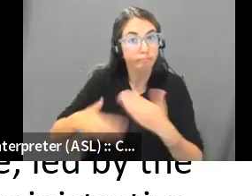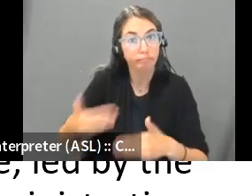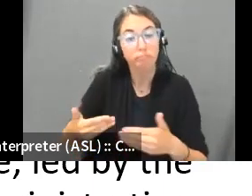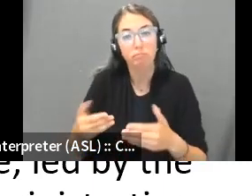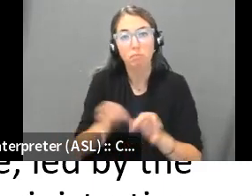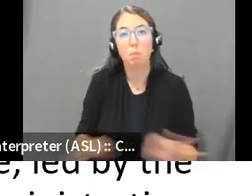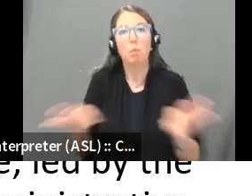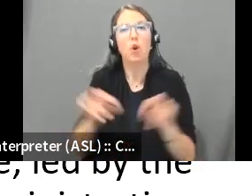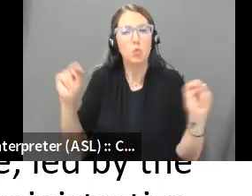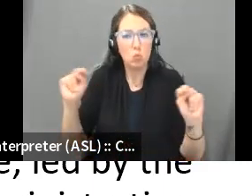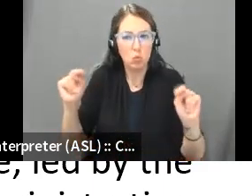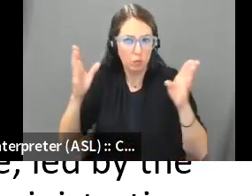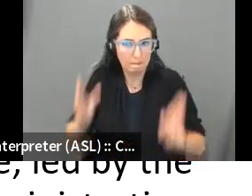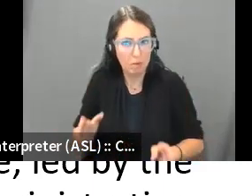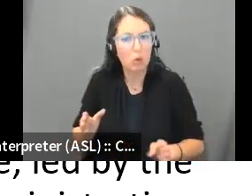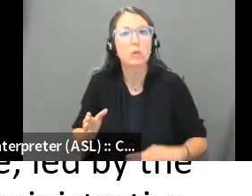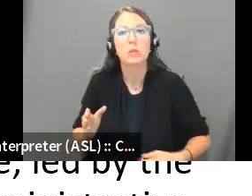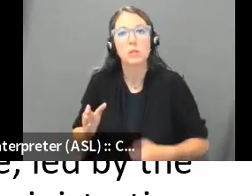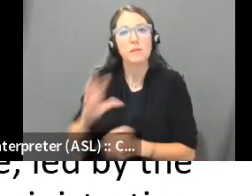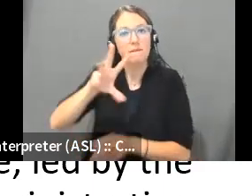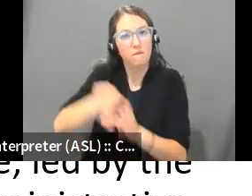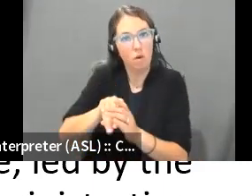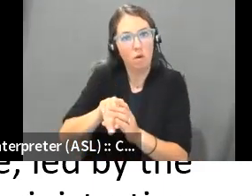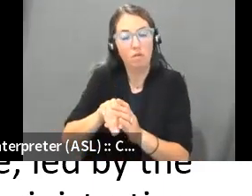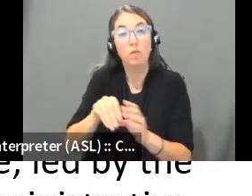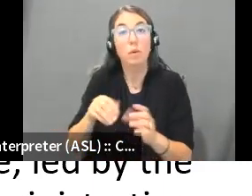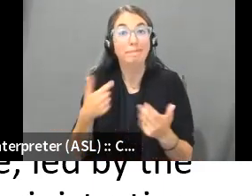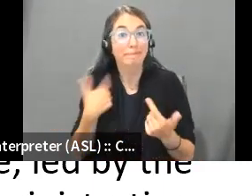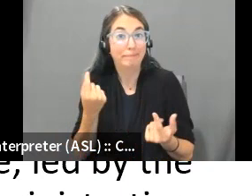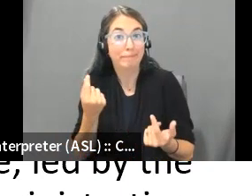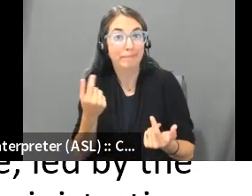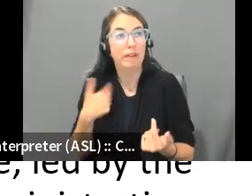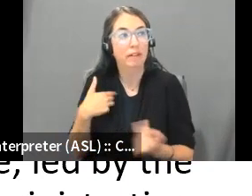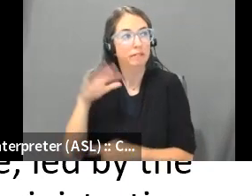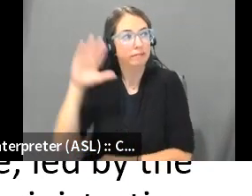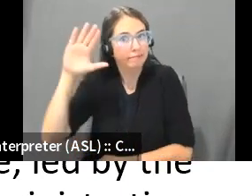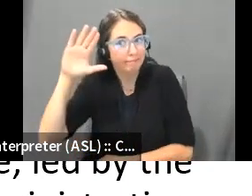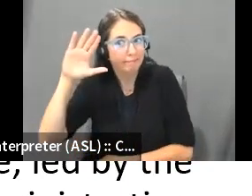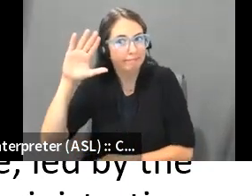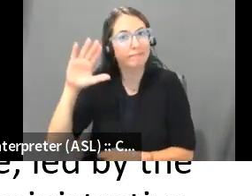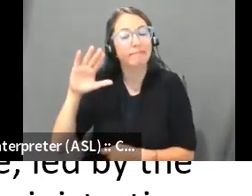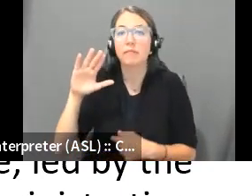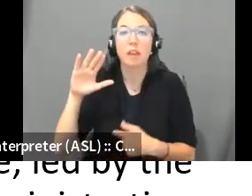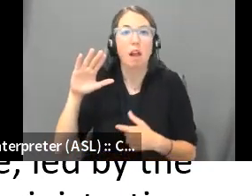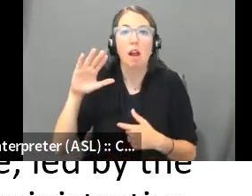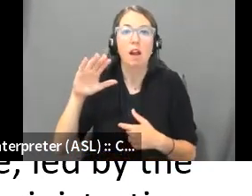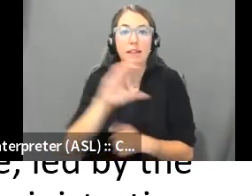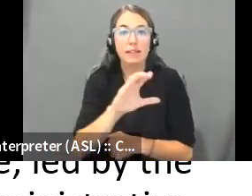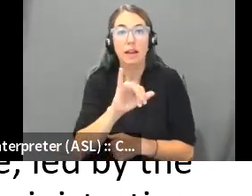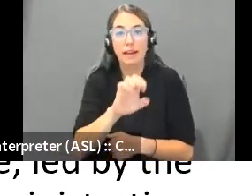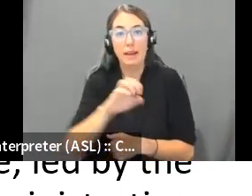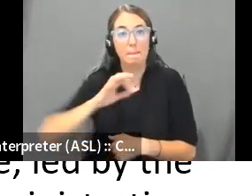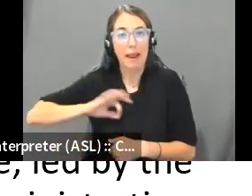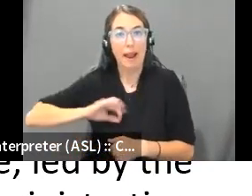I managed to raise my hand and say, we have no interest in ever running the CIE in